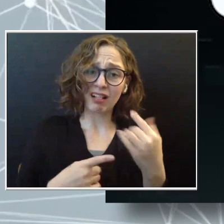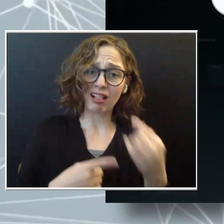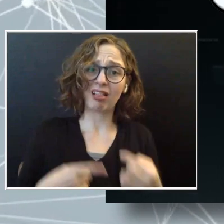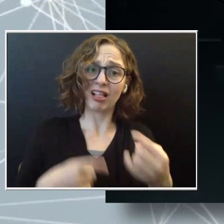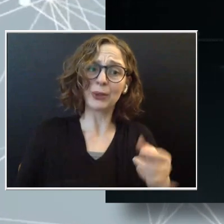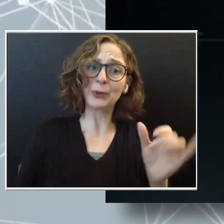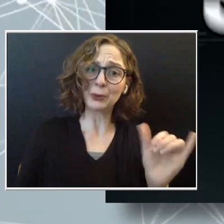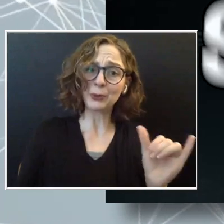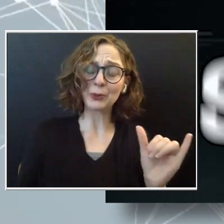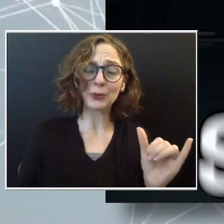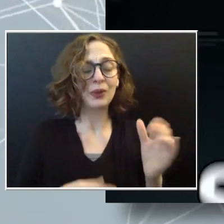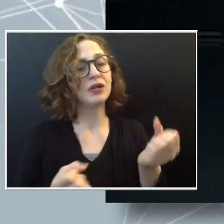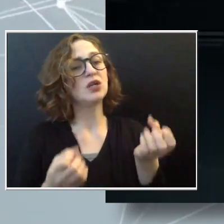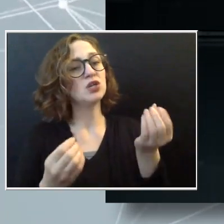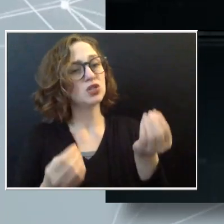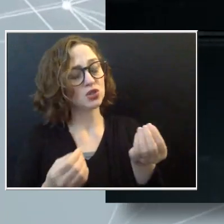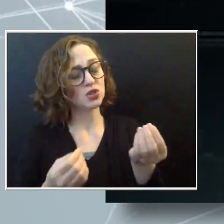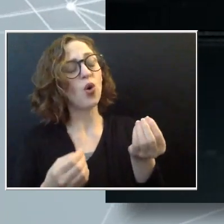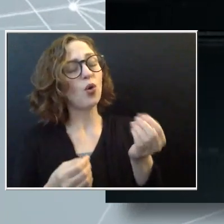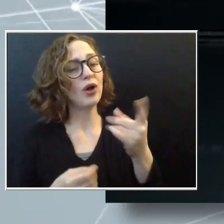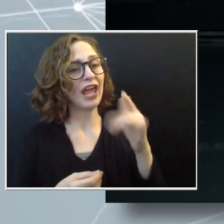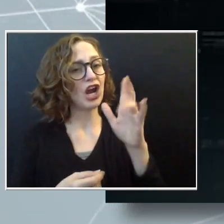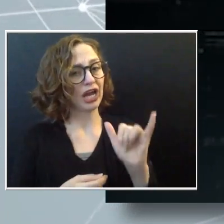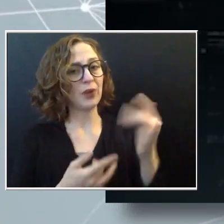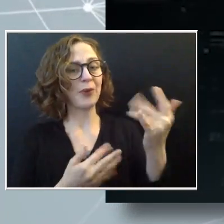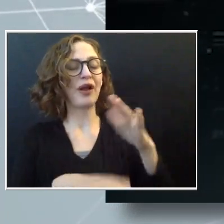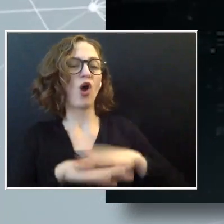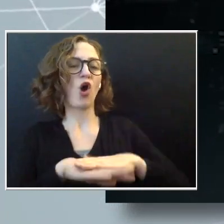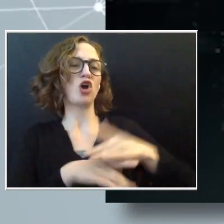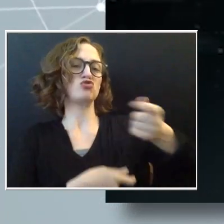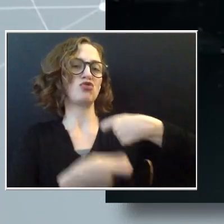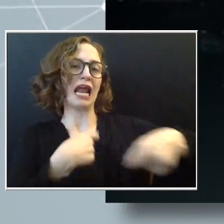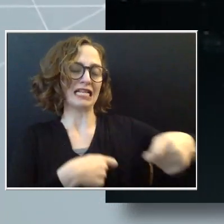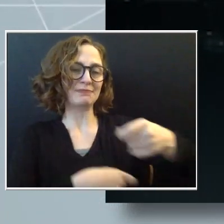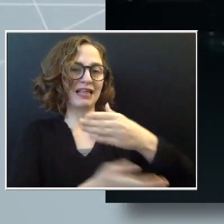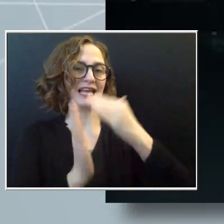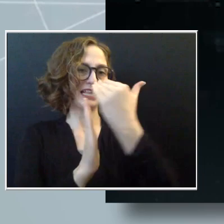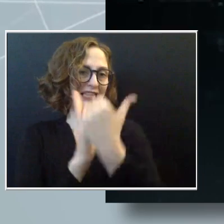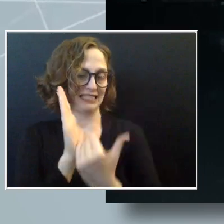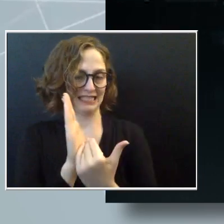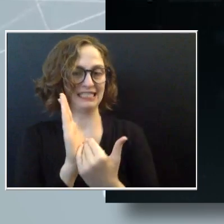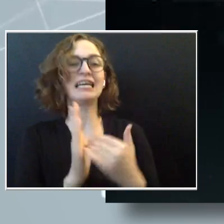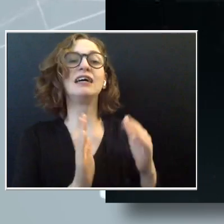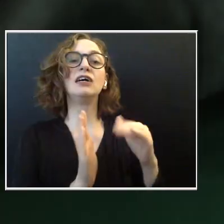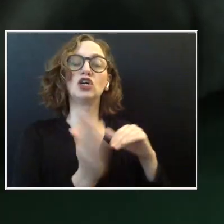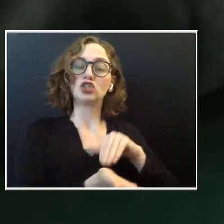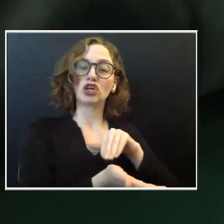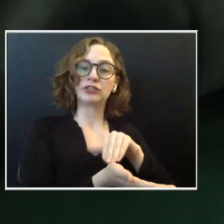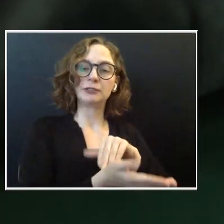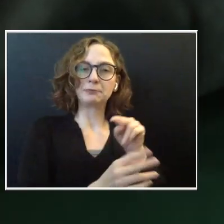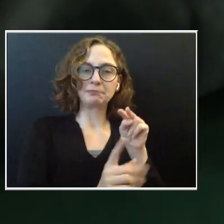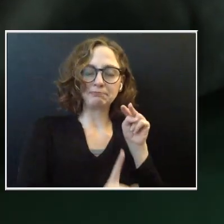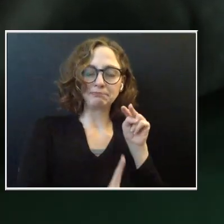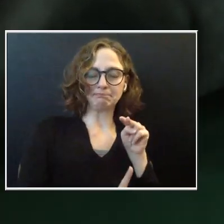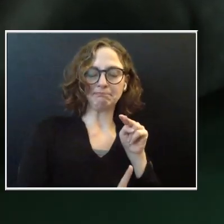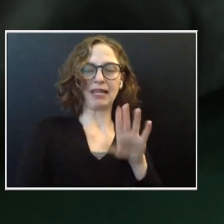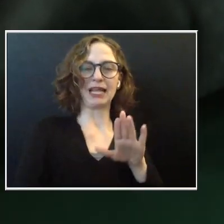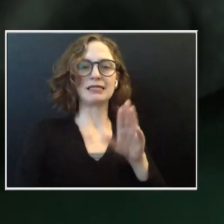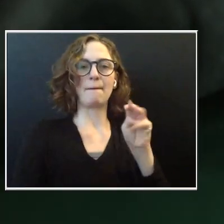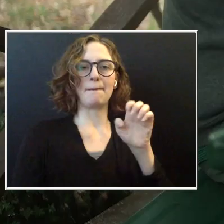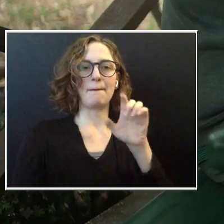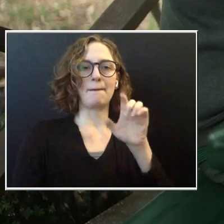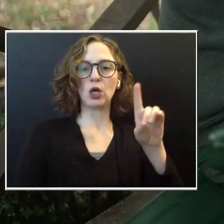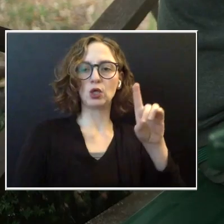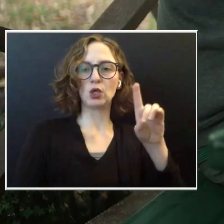MELD score, a number that determines where he ranks on the list of people waiting for a liver. His MELD score must hover